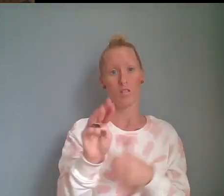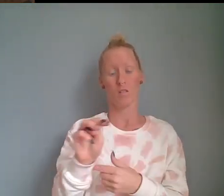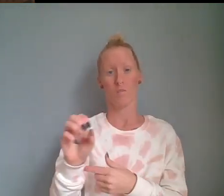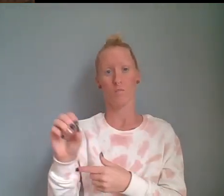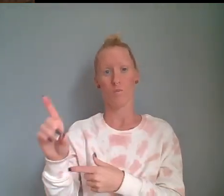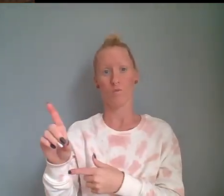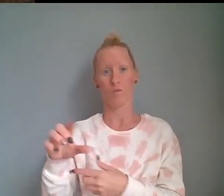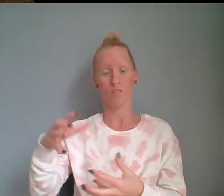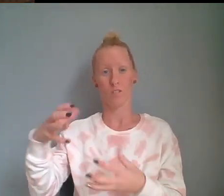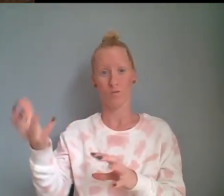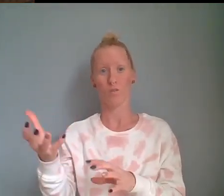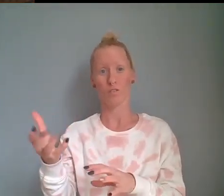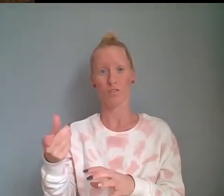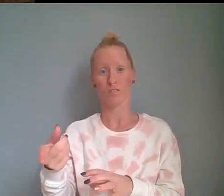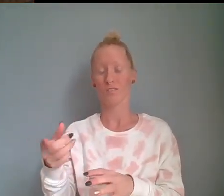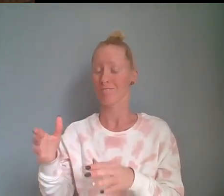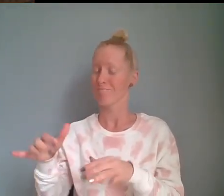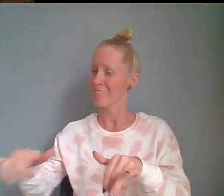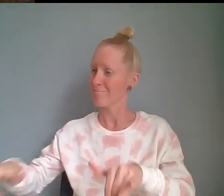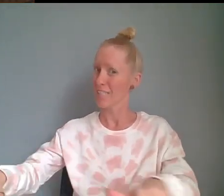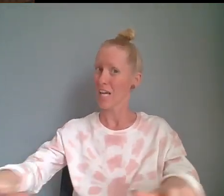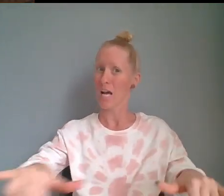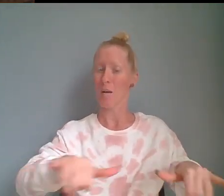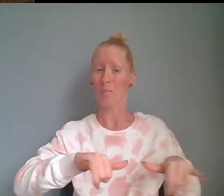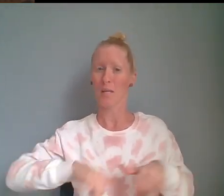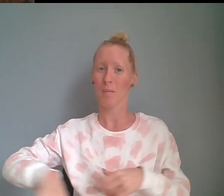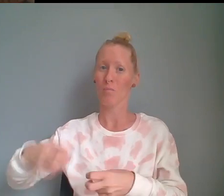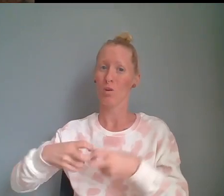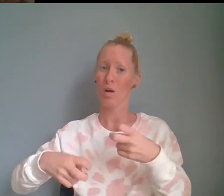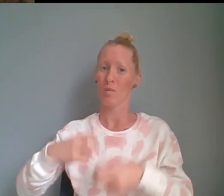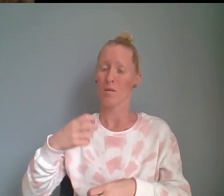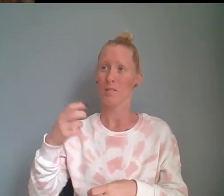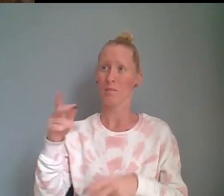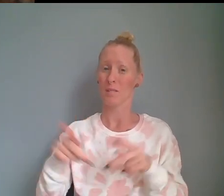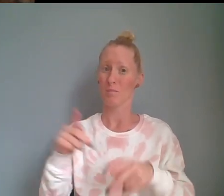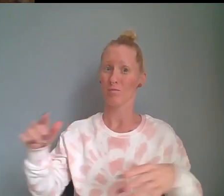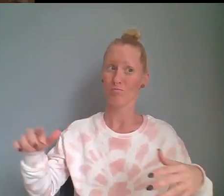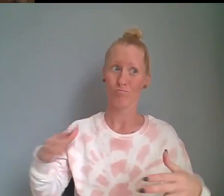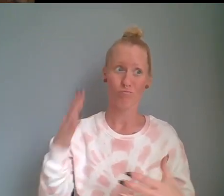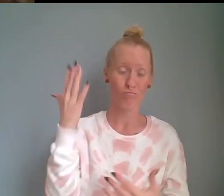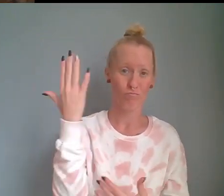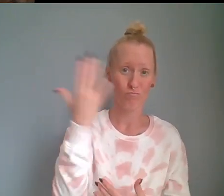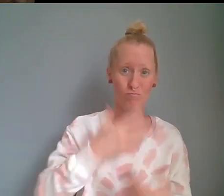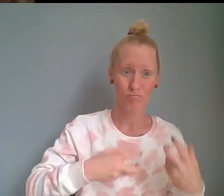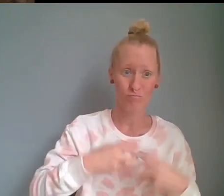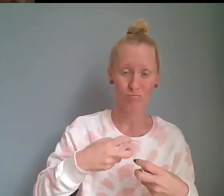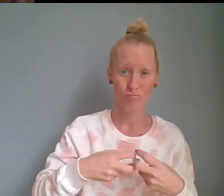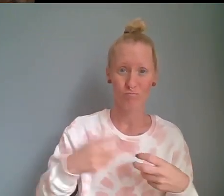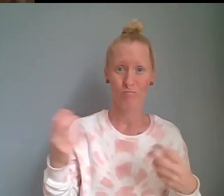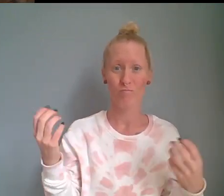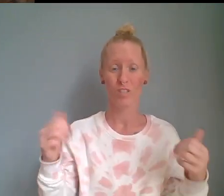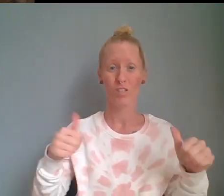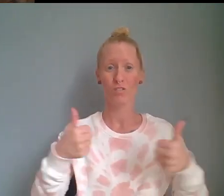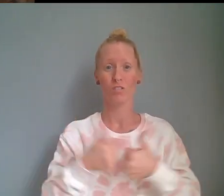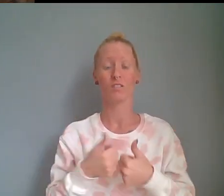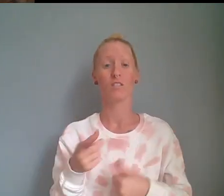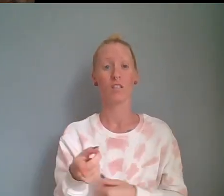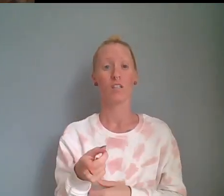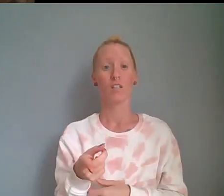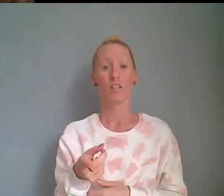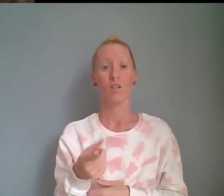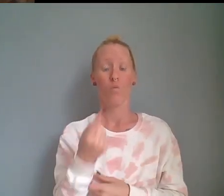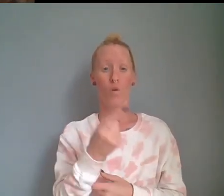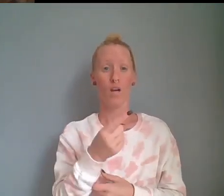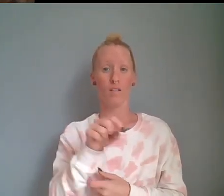one of the most common problems that people face. As many as 1 in 4 women will have an episode